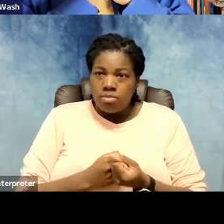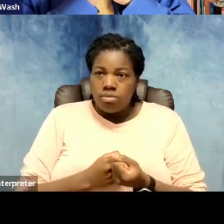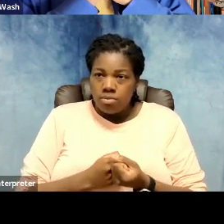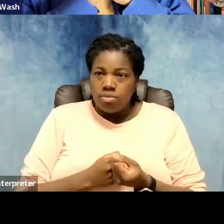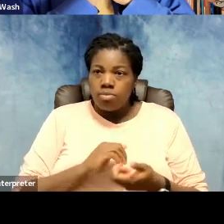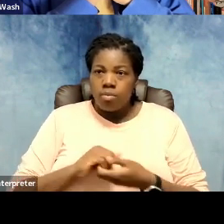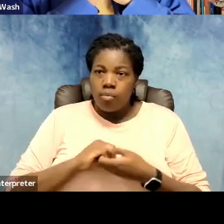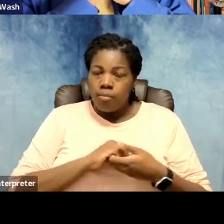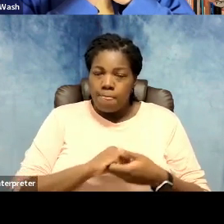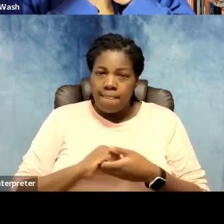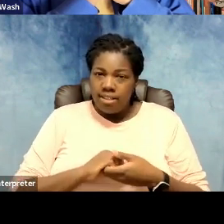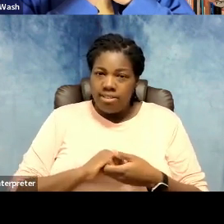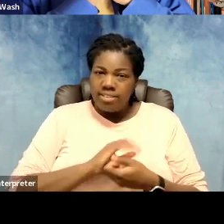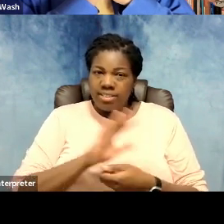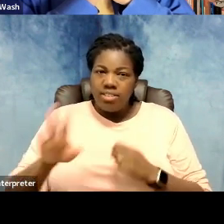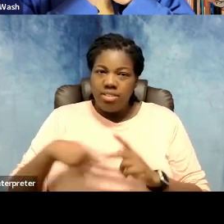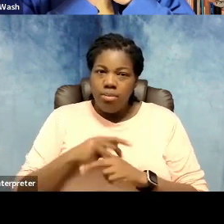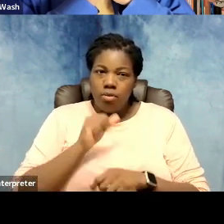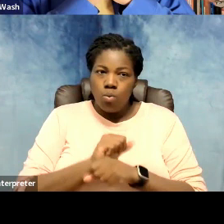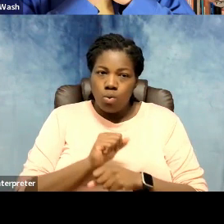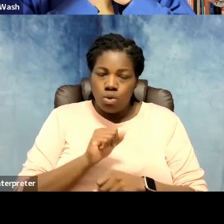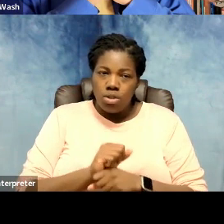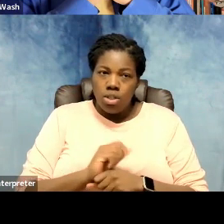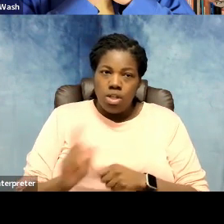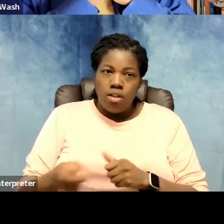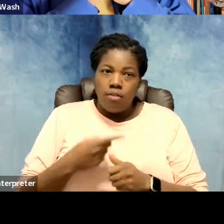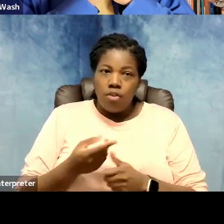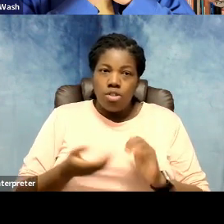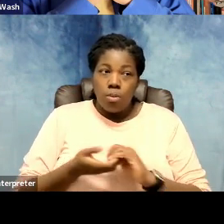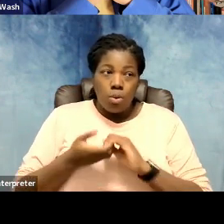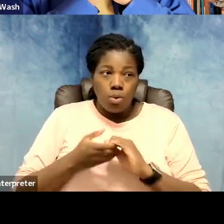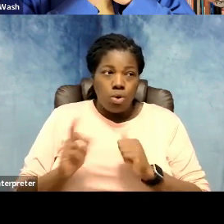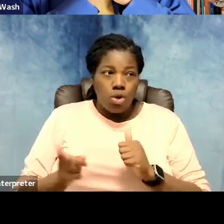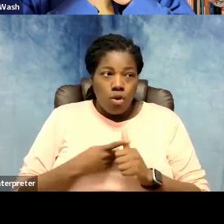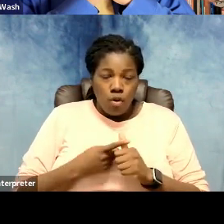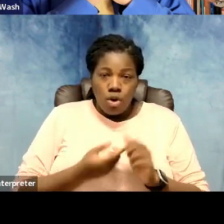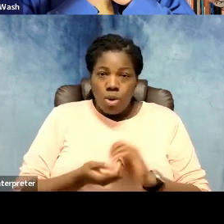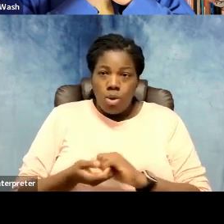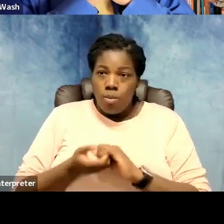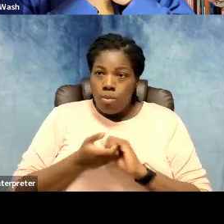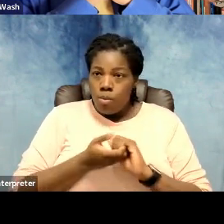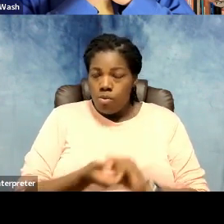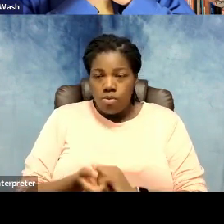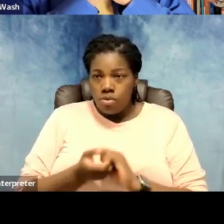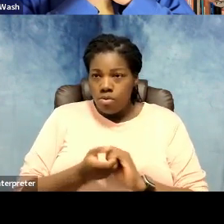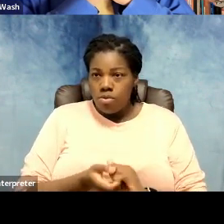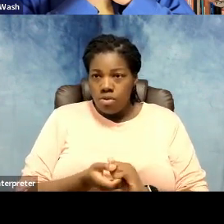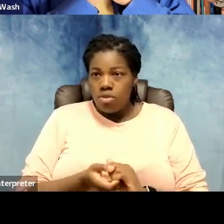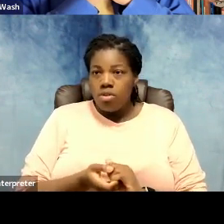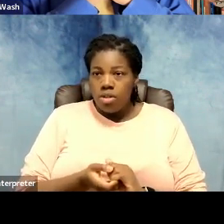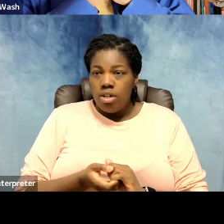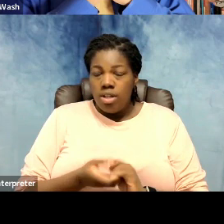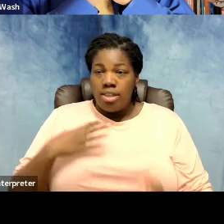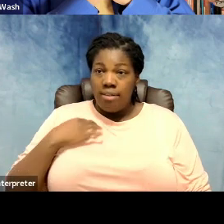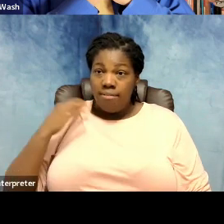partners in the work that they were doing. And the first partner, the very first partner that stepped up to